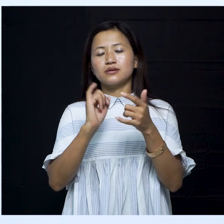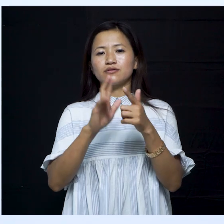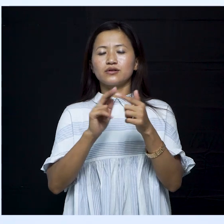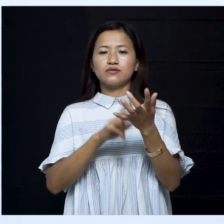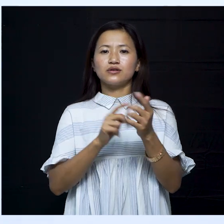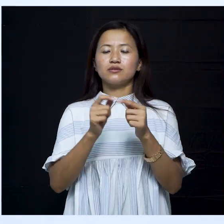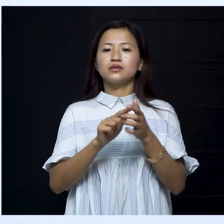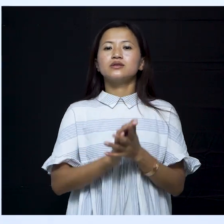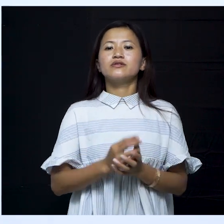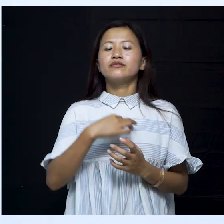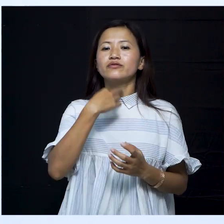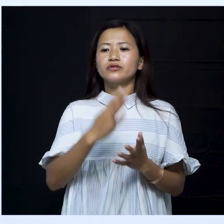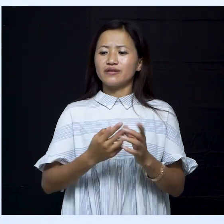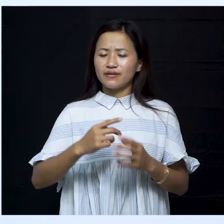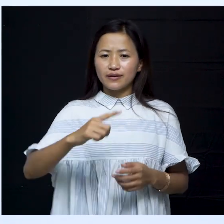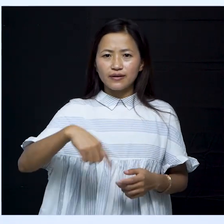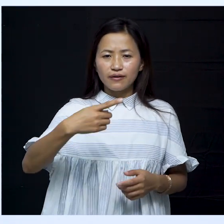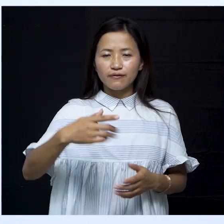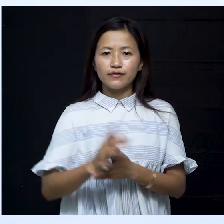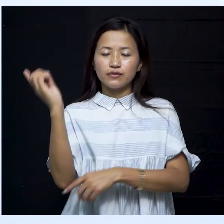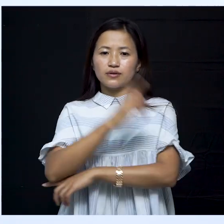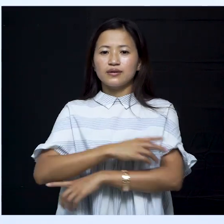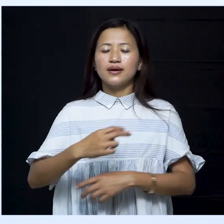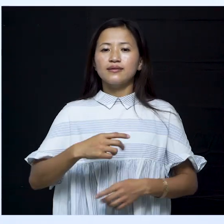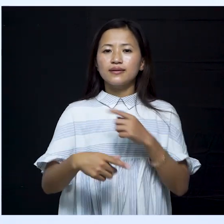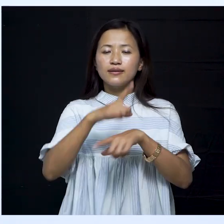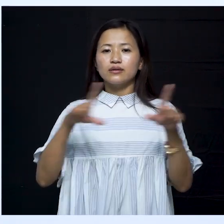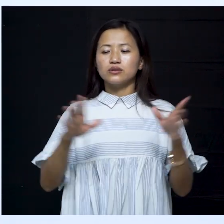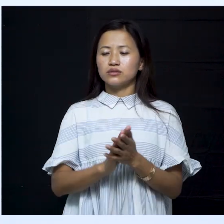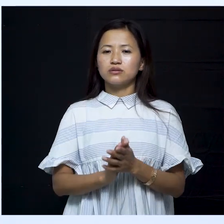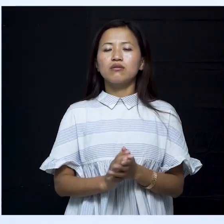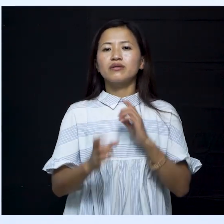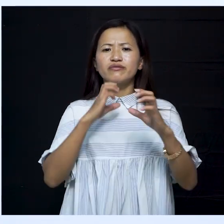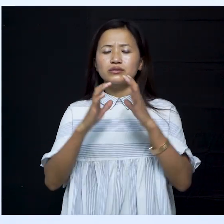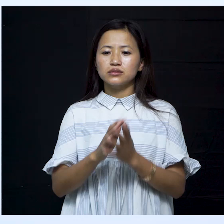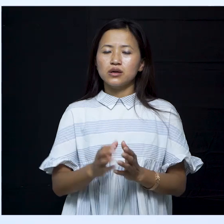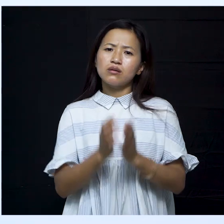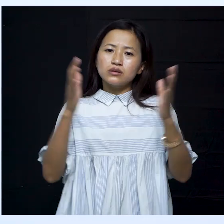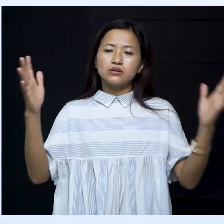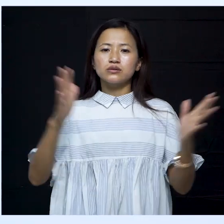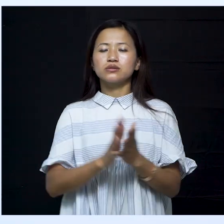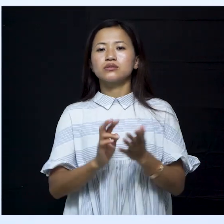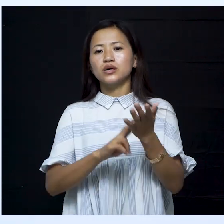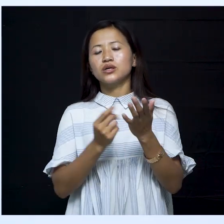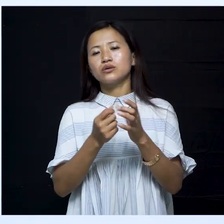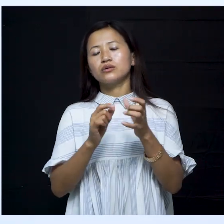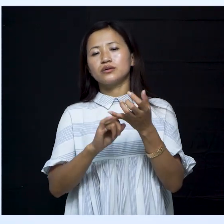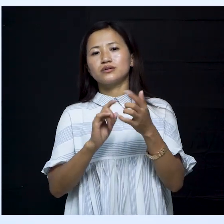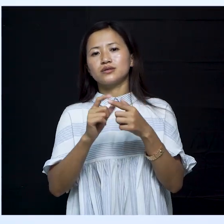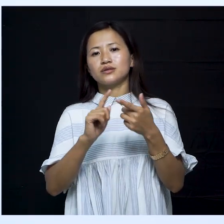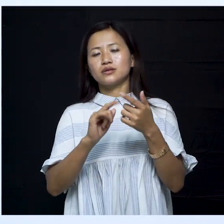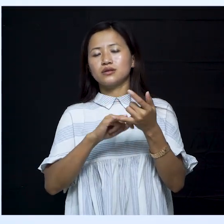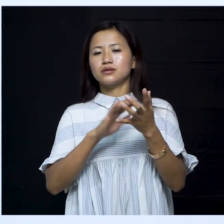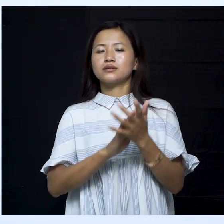you are to use it in everyday language, in everyday conversation, you would find it that it has a lot of nuances in the